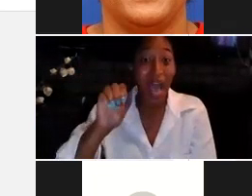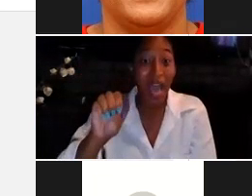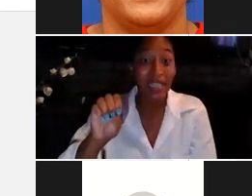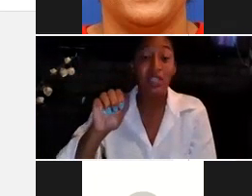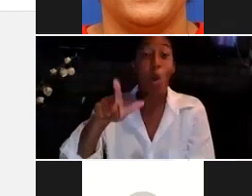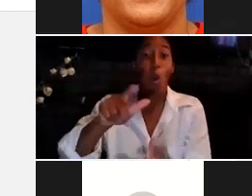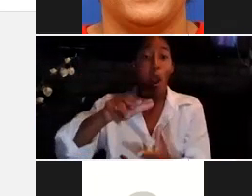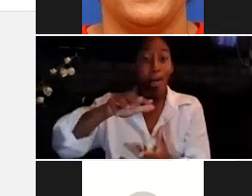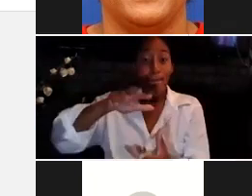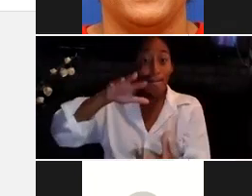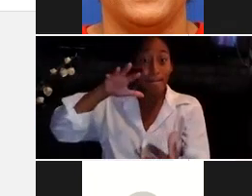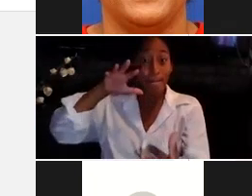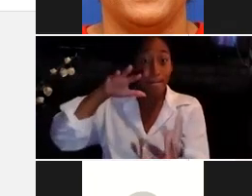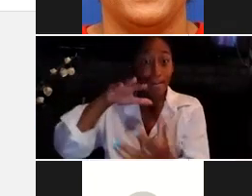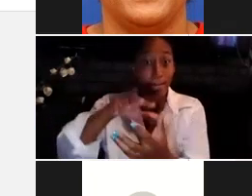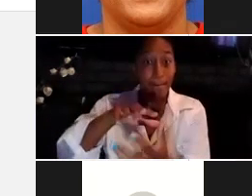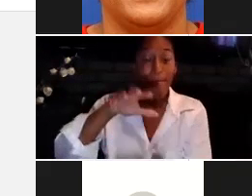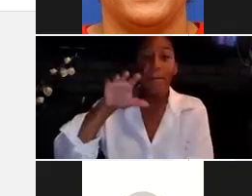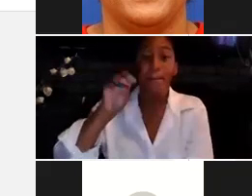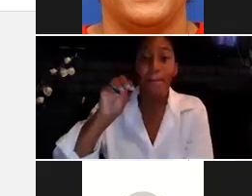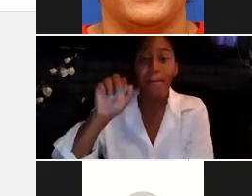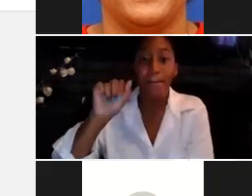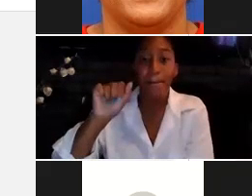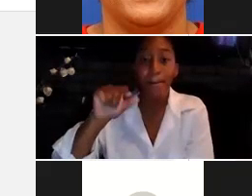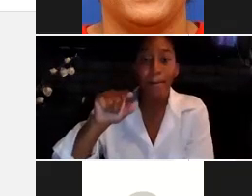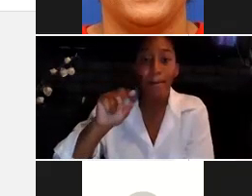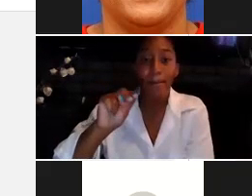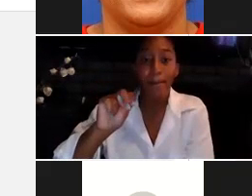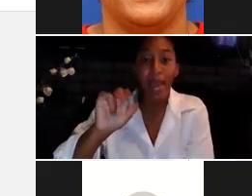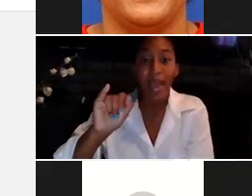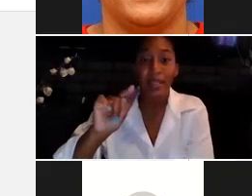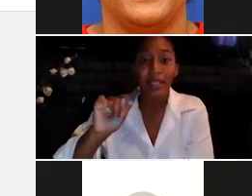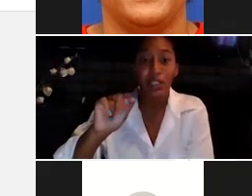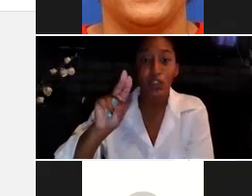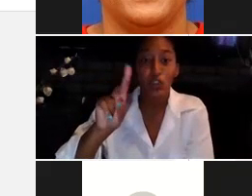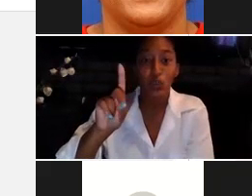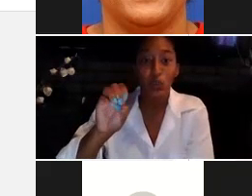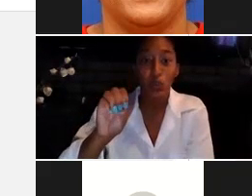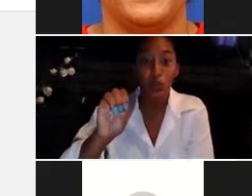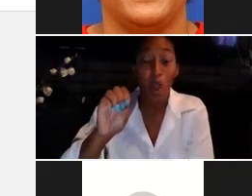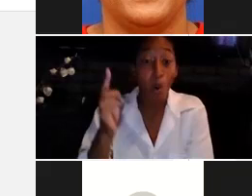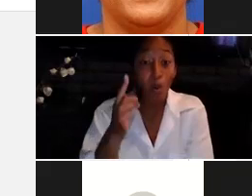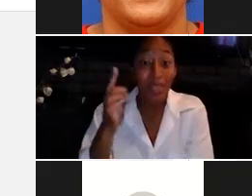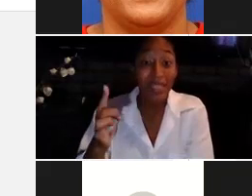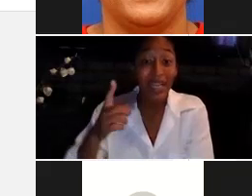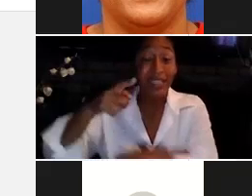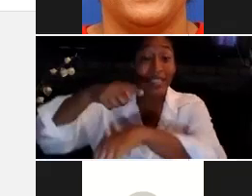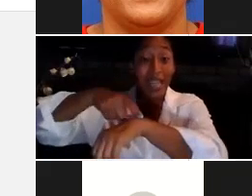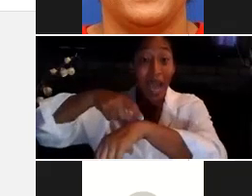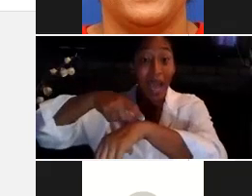magnitude only are time, speed, energy, distance, and temperature. Okay.